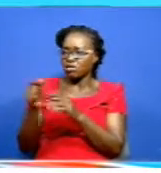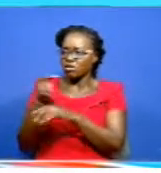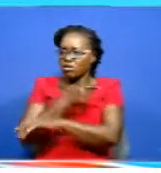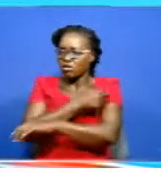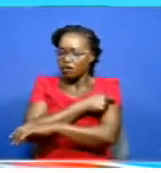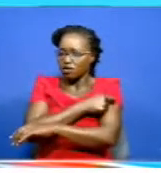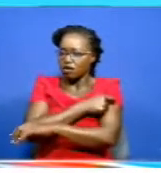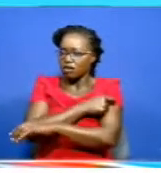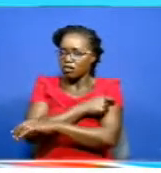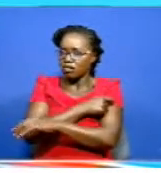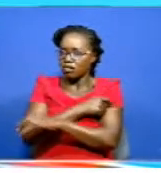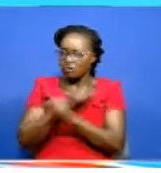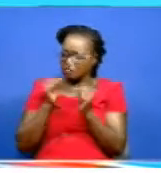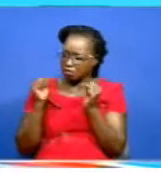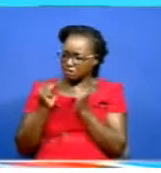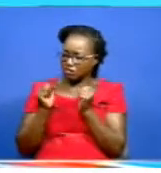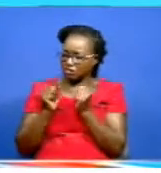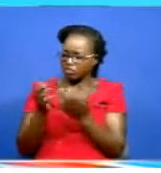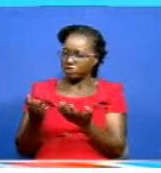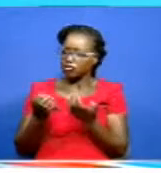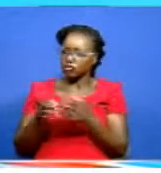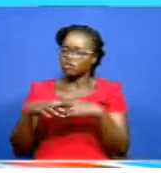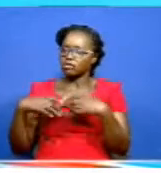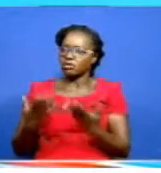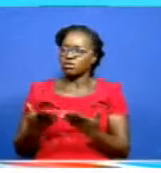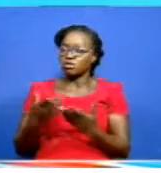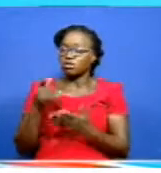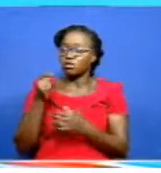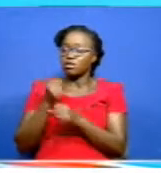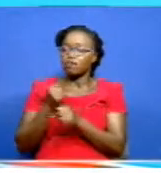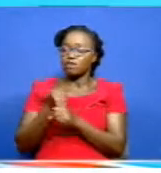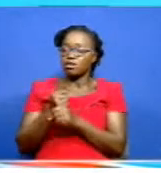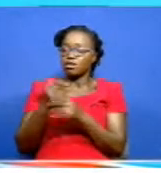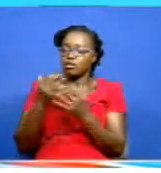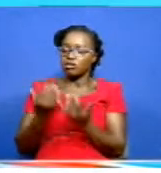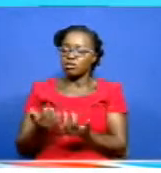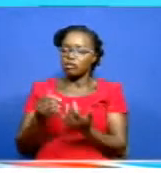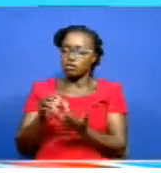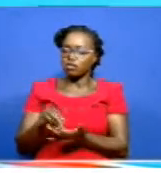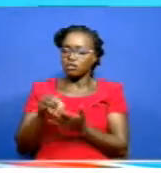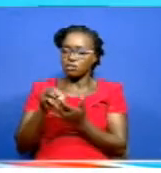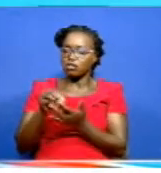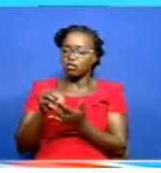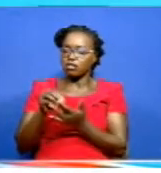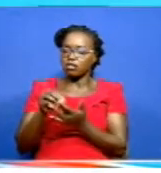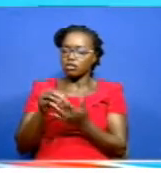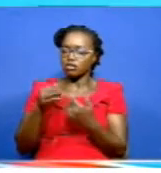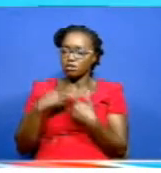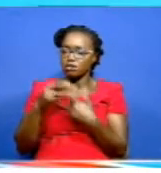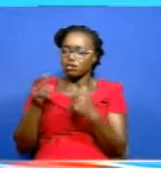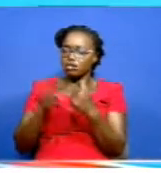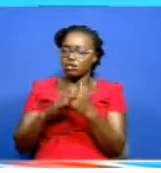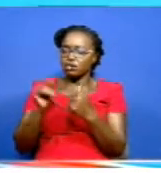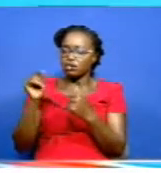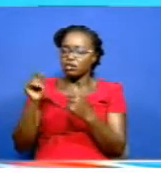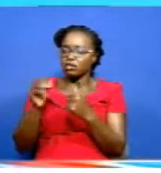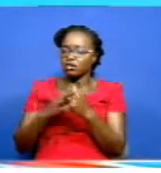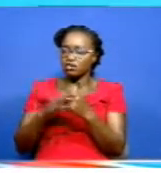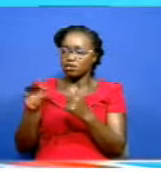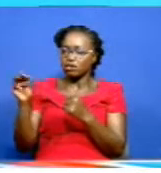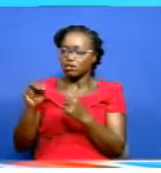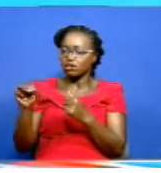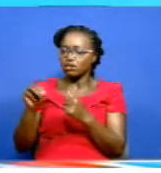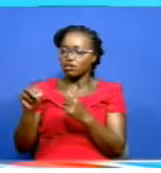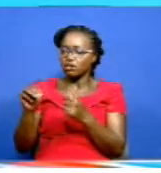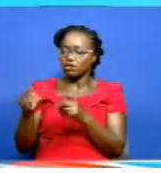requires refrigeration. So how will this work out? And especially now that we're going to be having the 9.8 million batch coming in